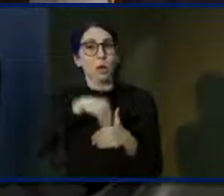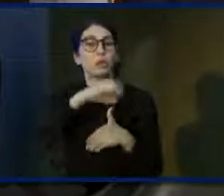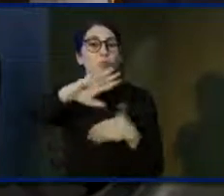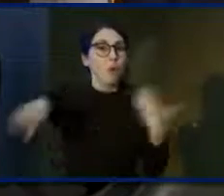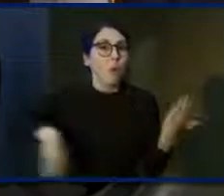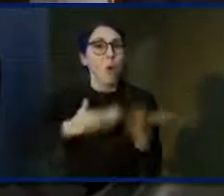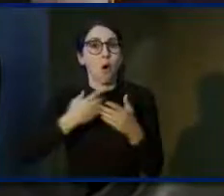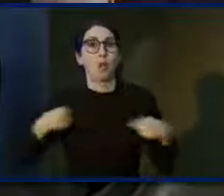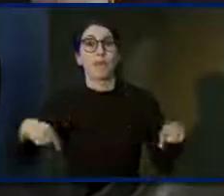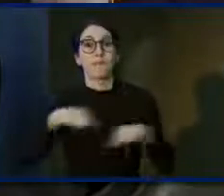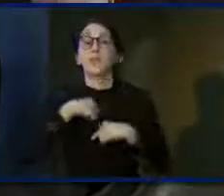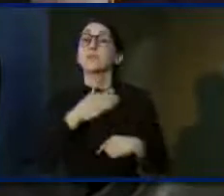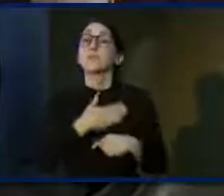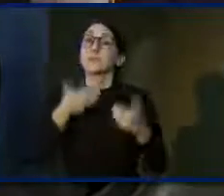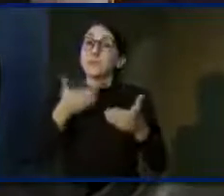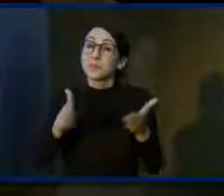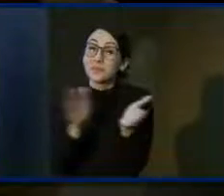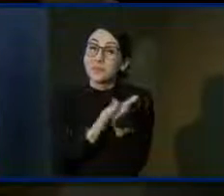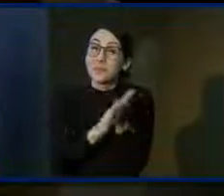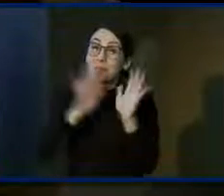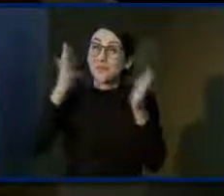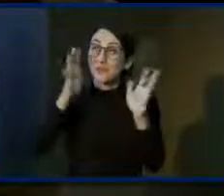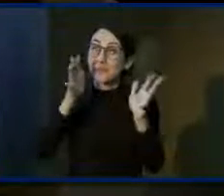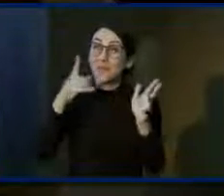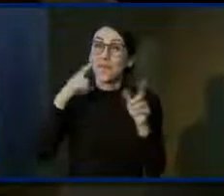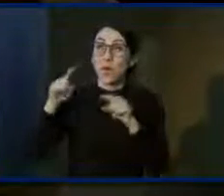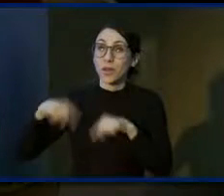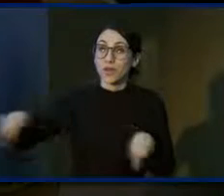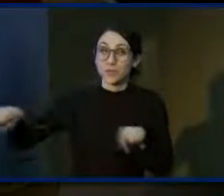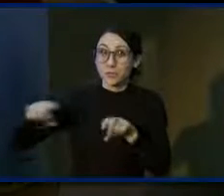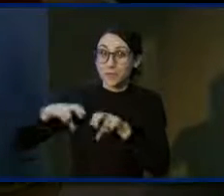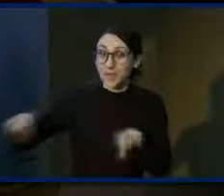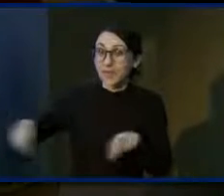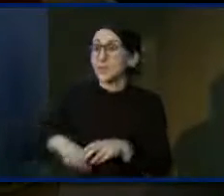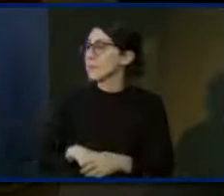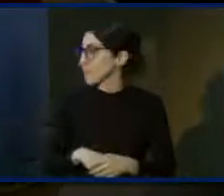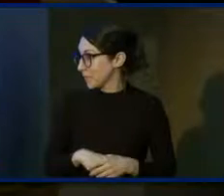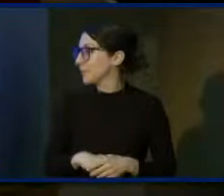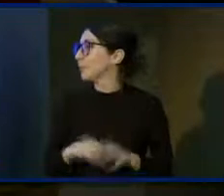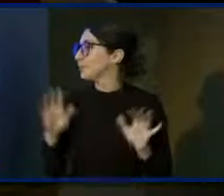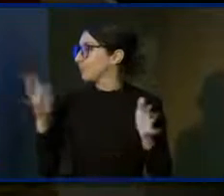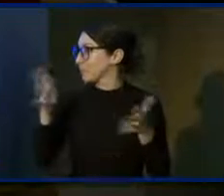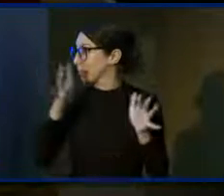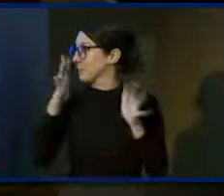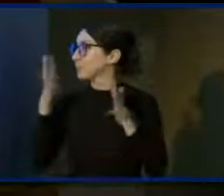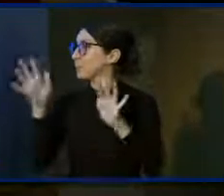you all give this panel a round of applause and thank them for helping us in discussion.